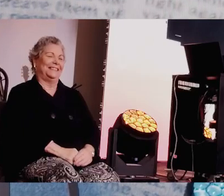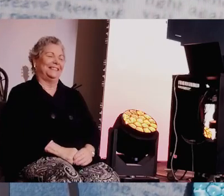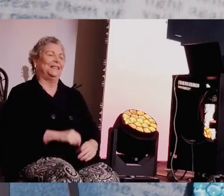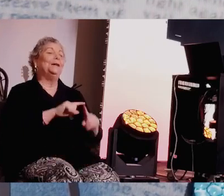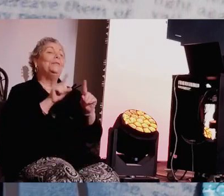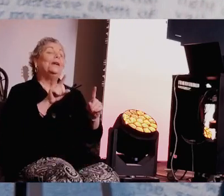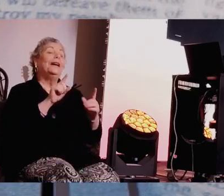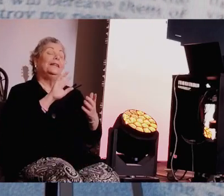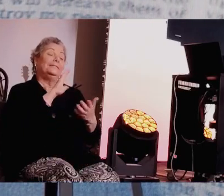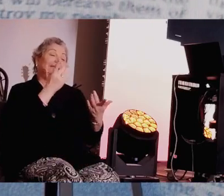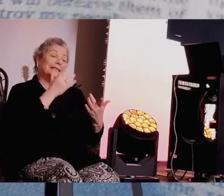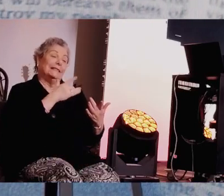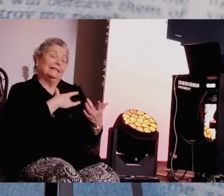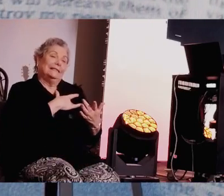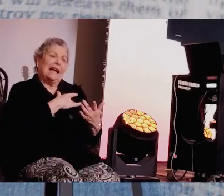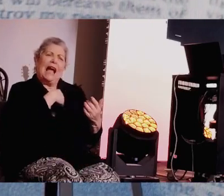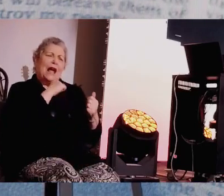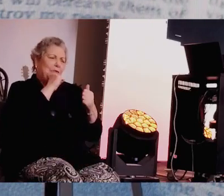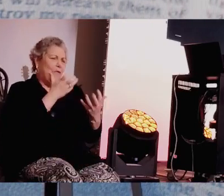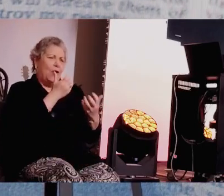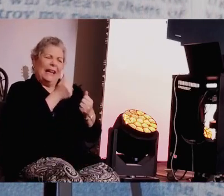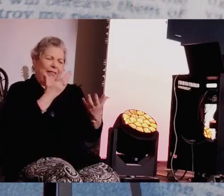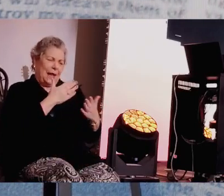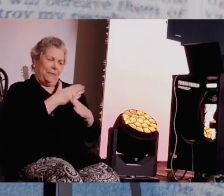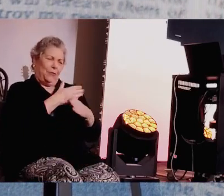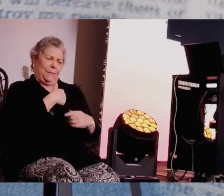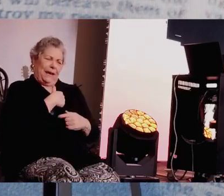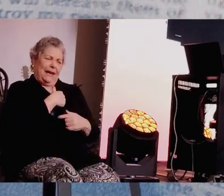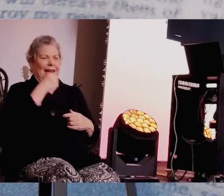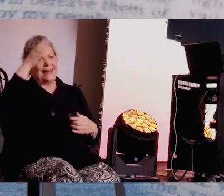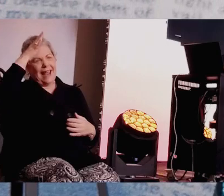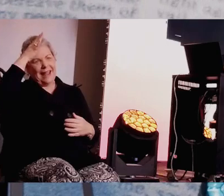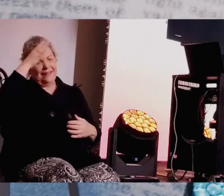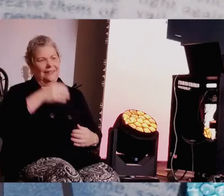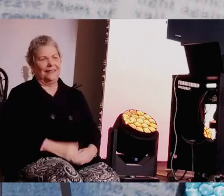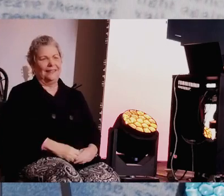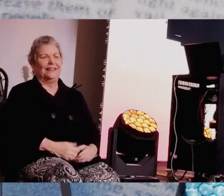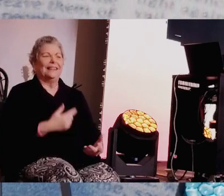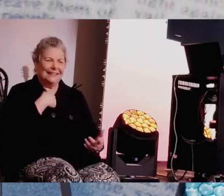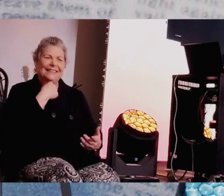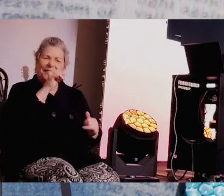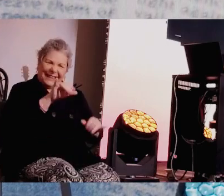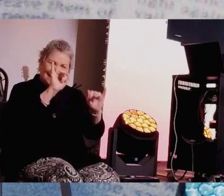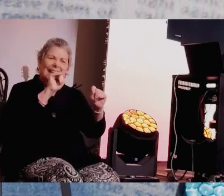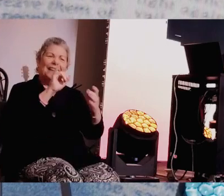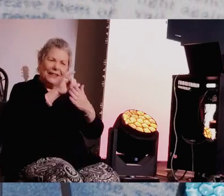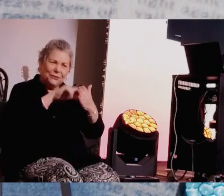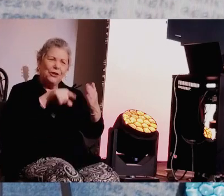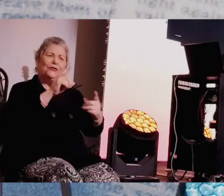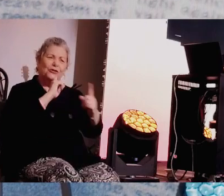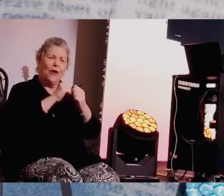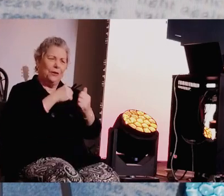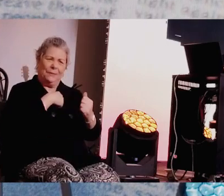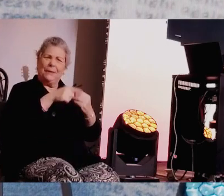But the heart was, I don't want anything between me and Dad. I'm like, that's it. That's what you talked to him about right there.